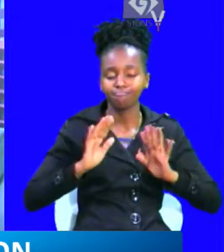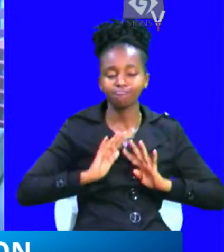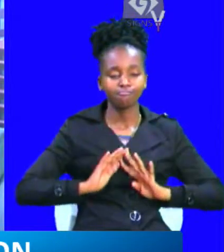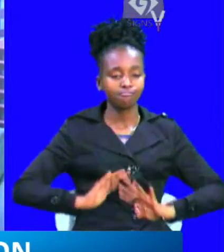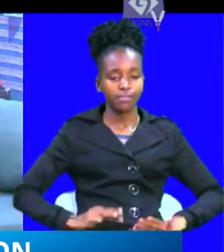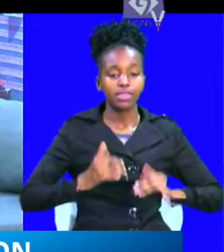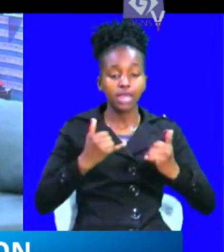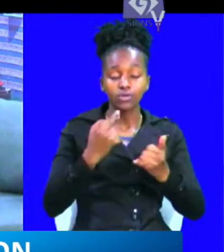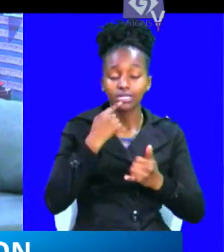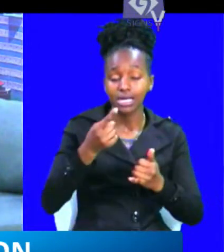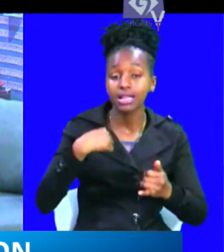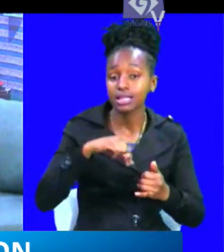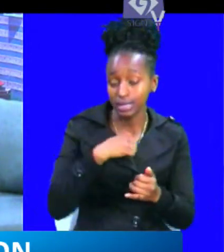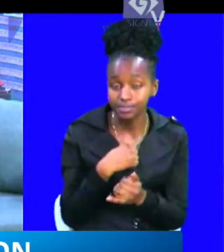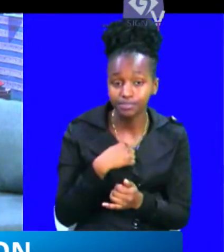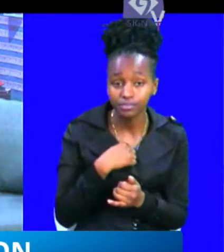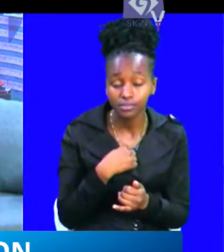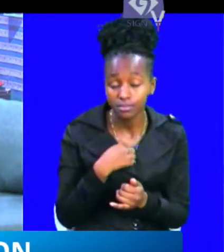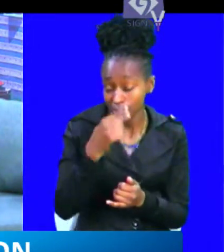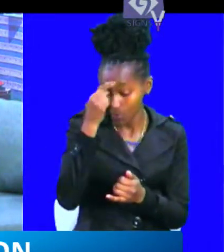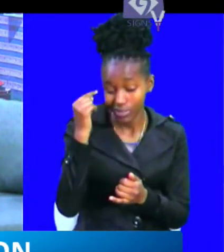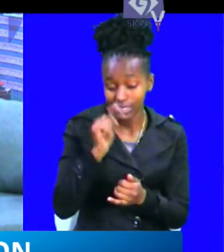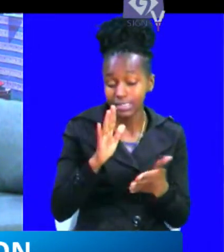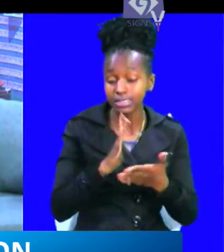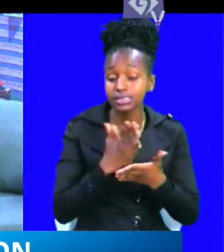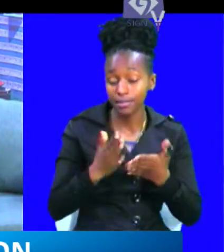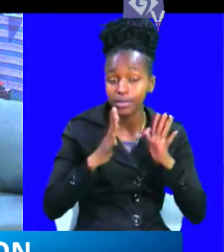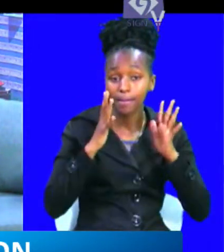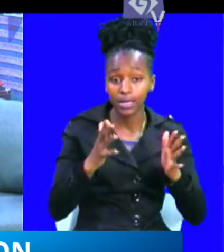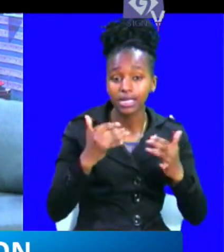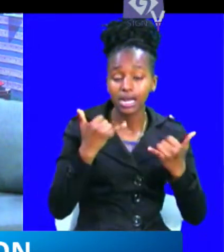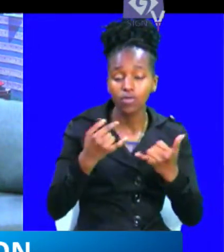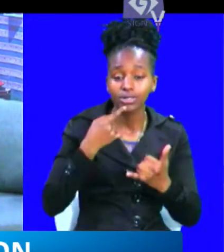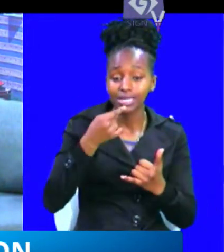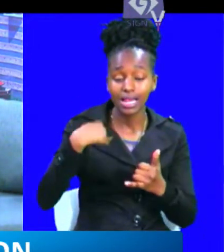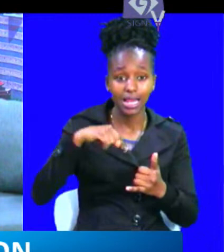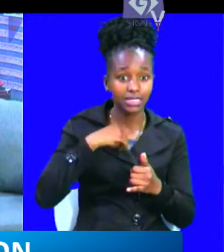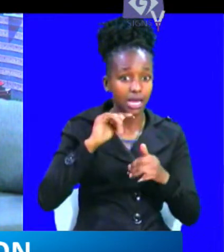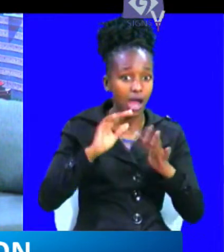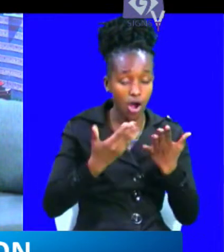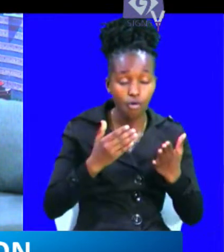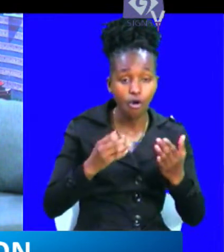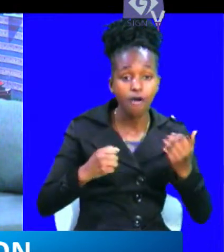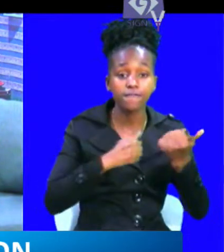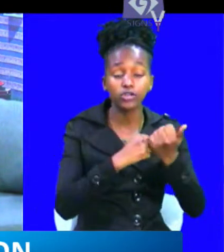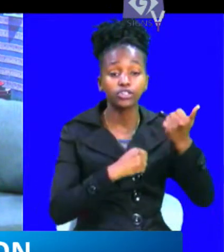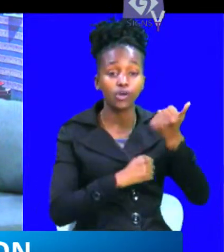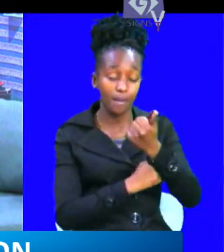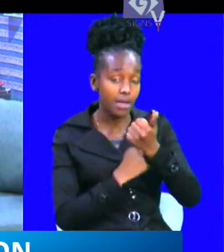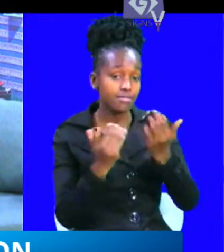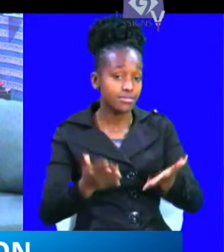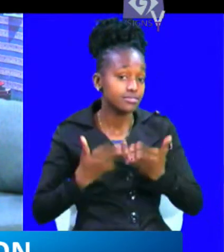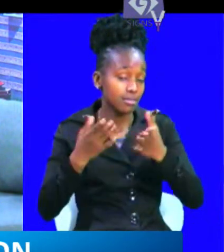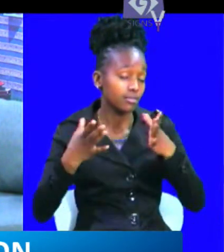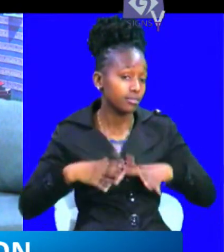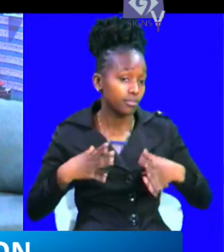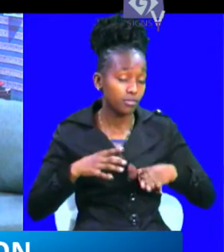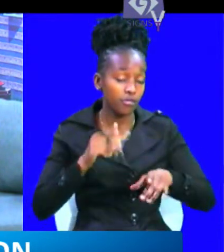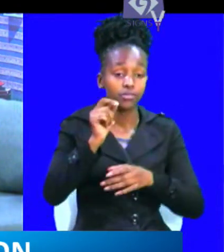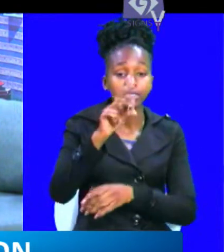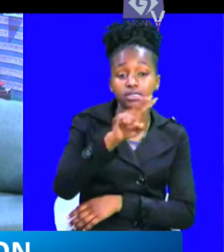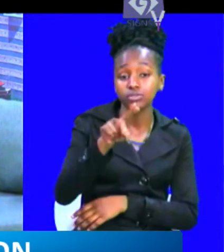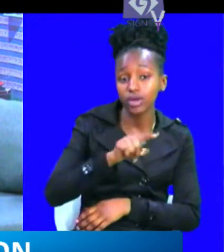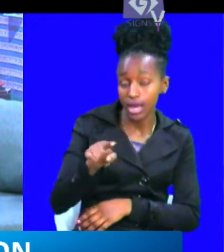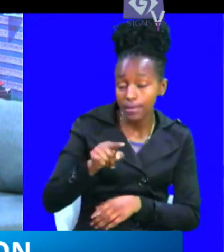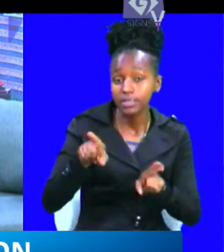commitment? This is a long shot as well. What is the commitment as the Alan Chesang Foundation give to its people of Trans Nzoia